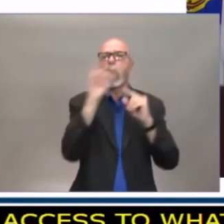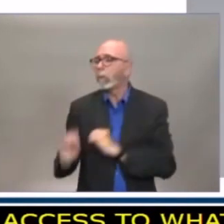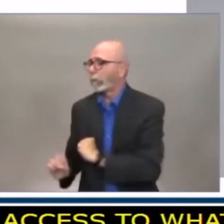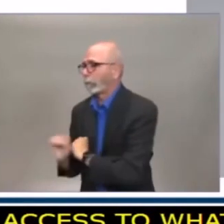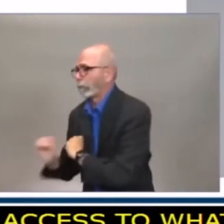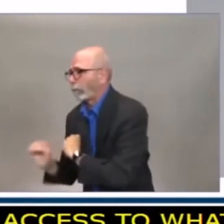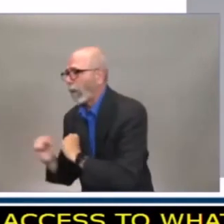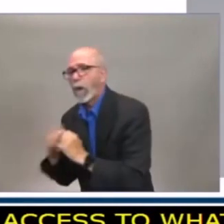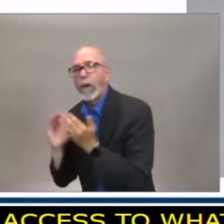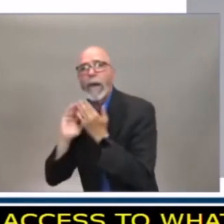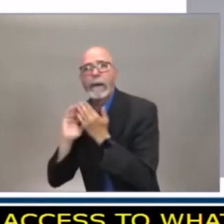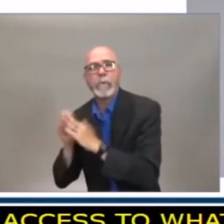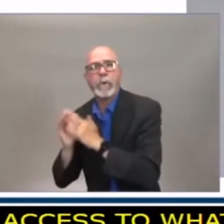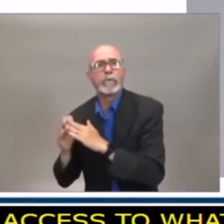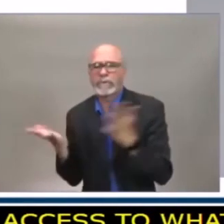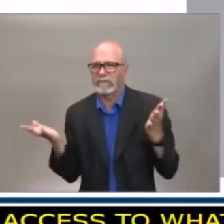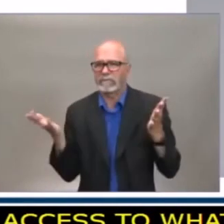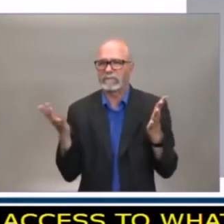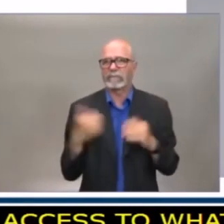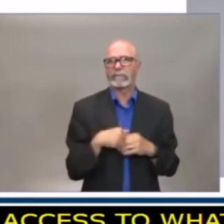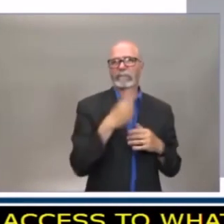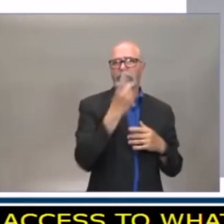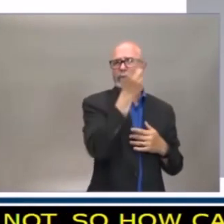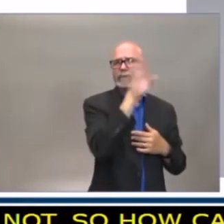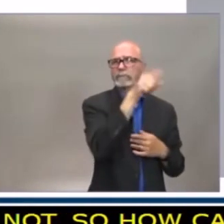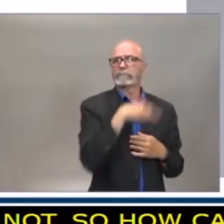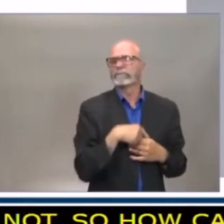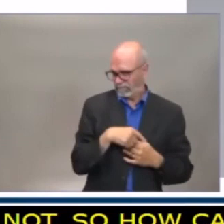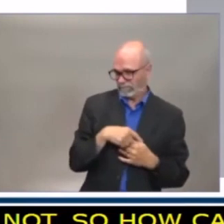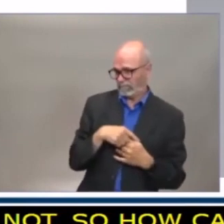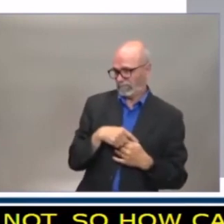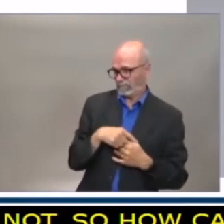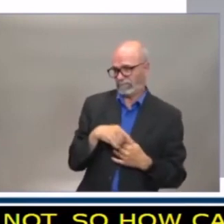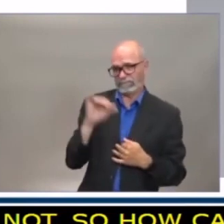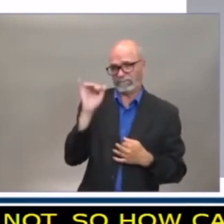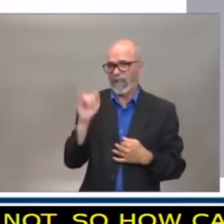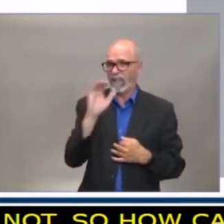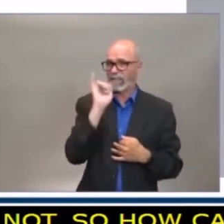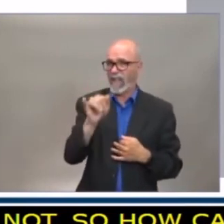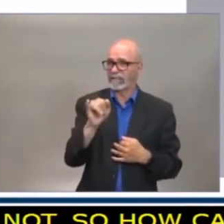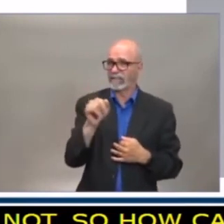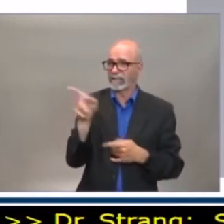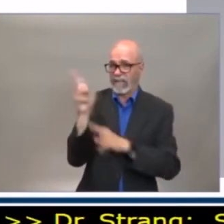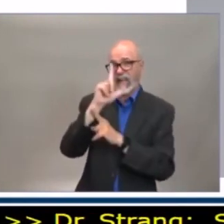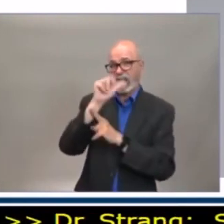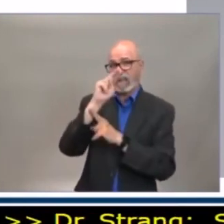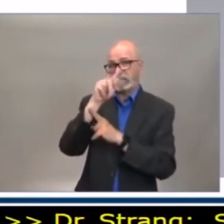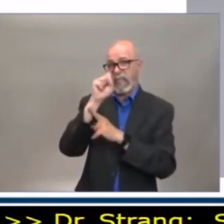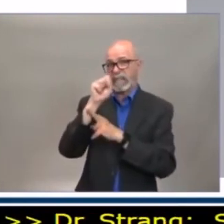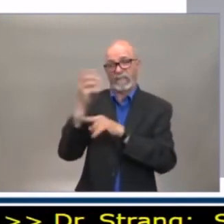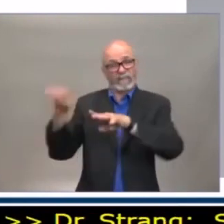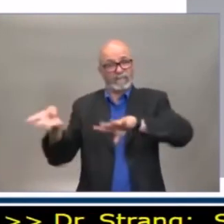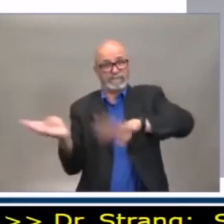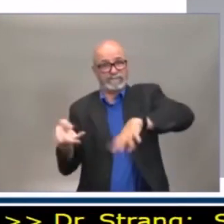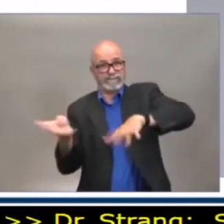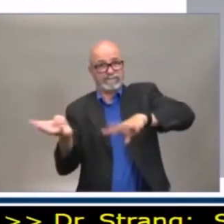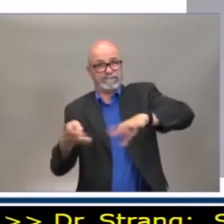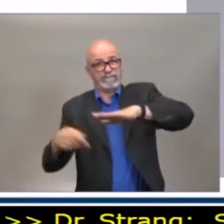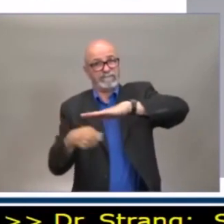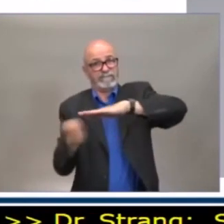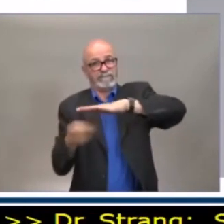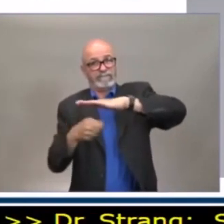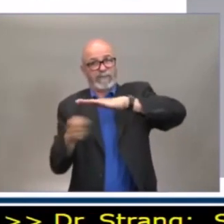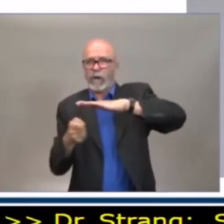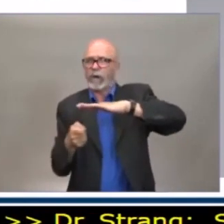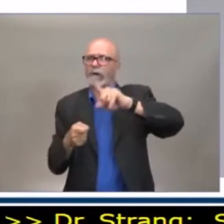specific concerns about that plant, and people are concerned about specific circumstances. They could bring